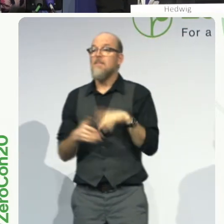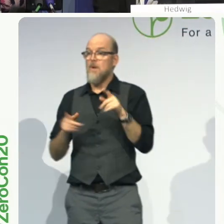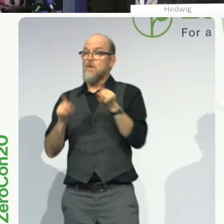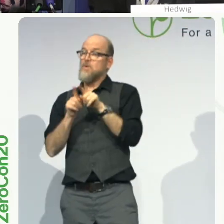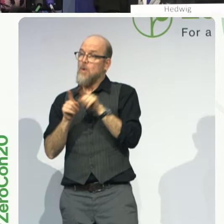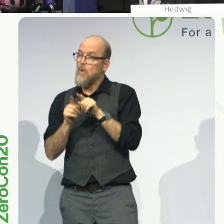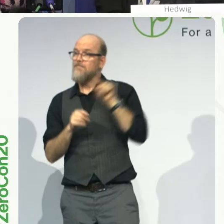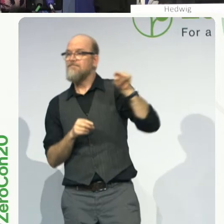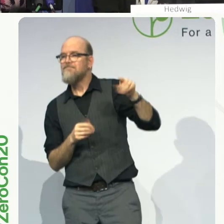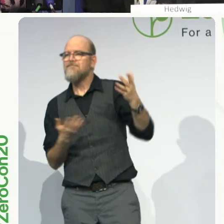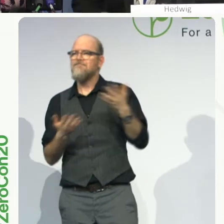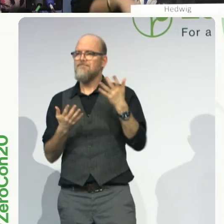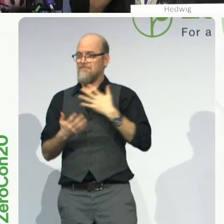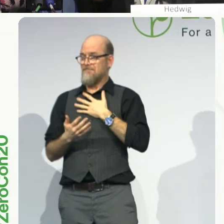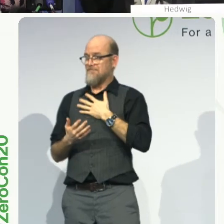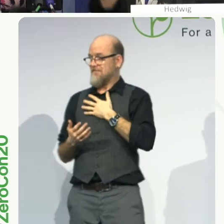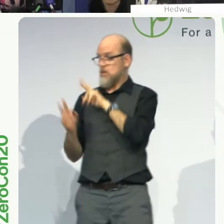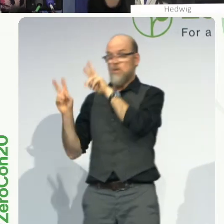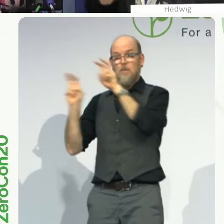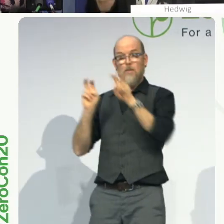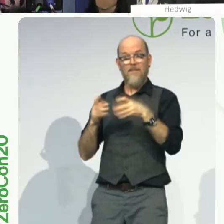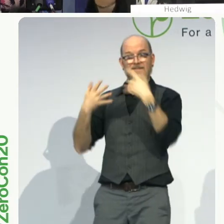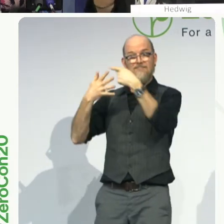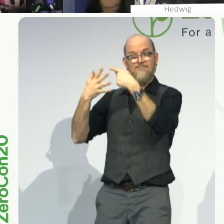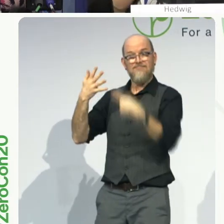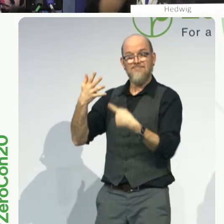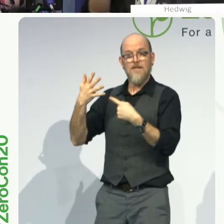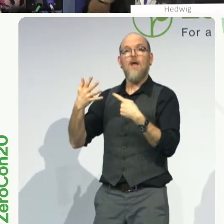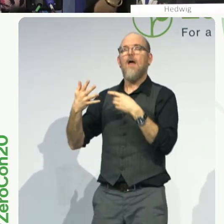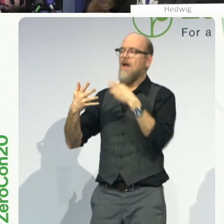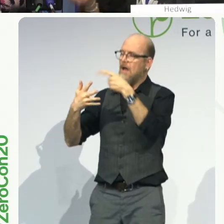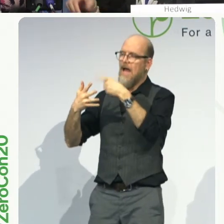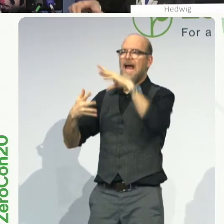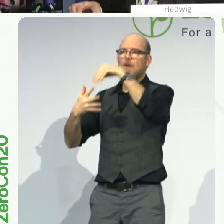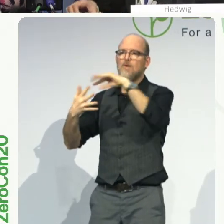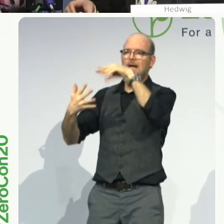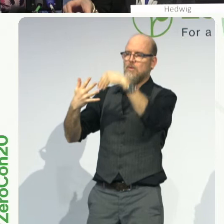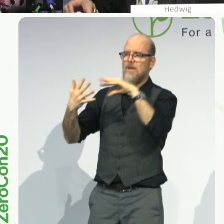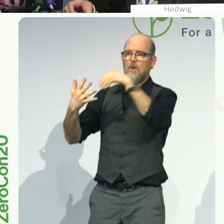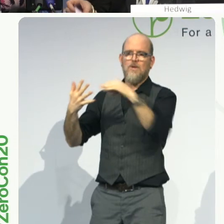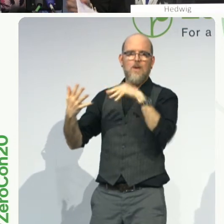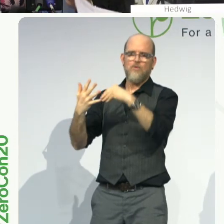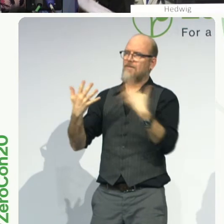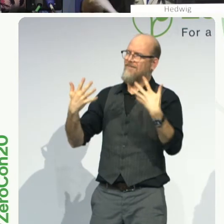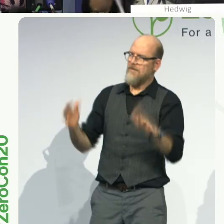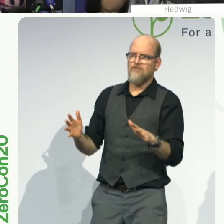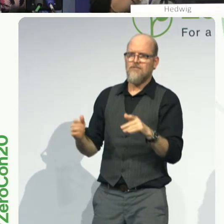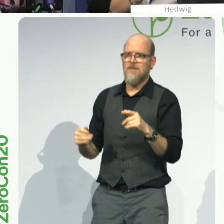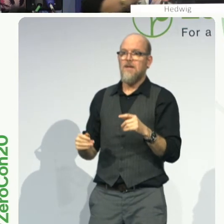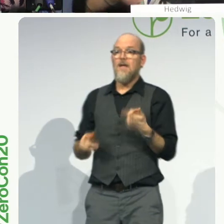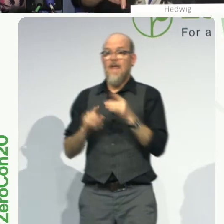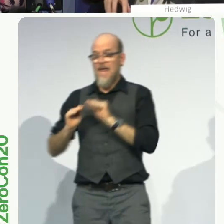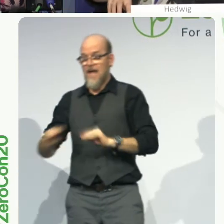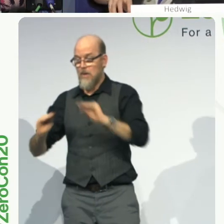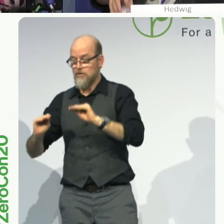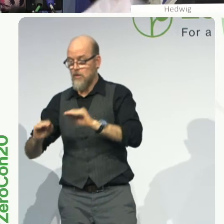strategy, and is understood as a holistic approach across all education levels.